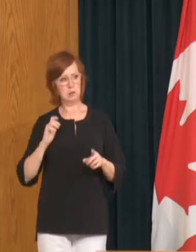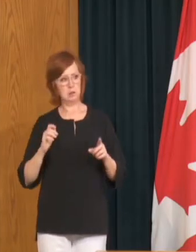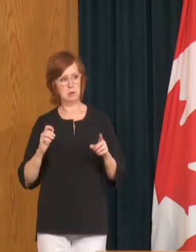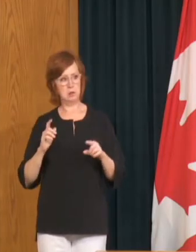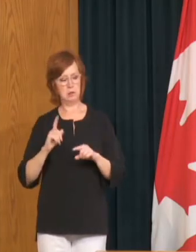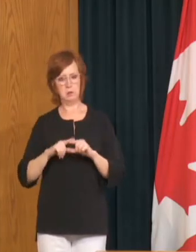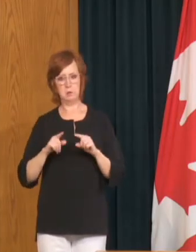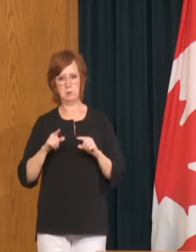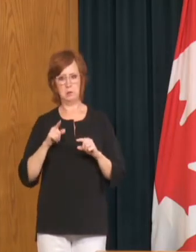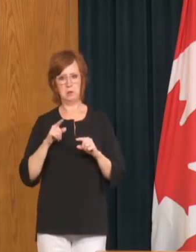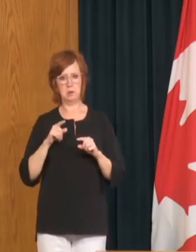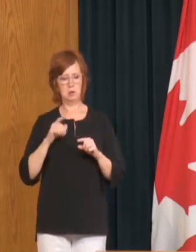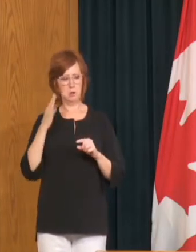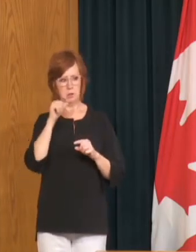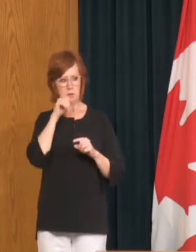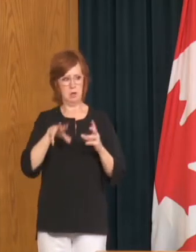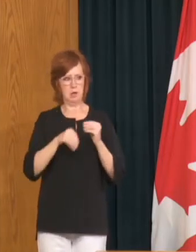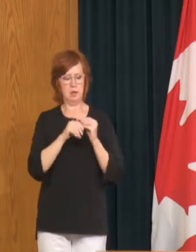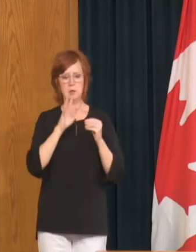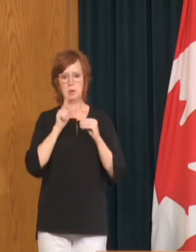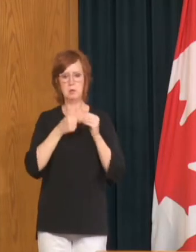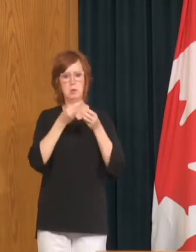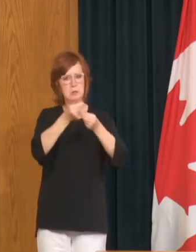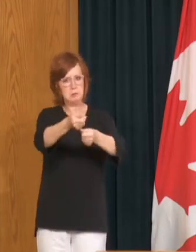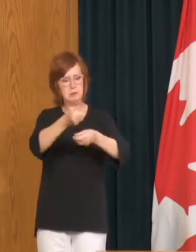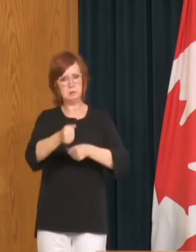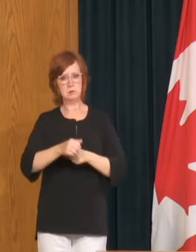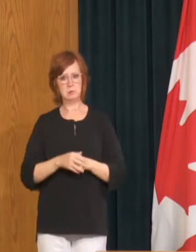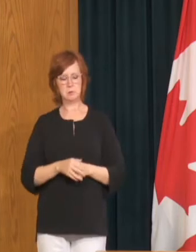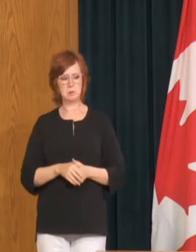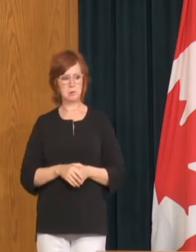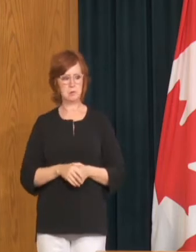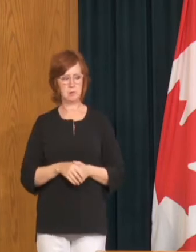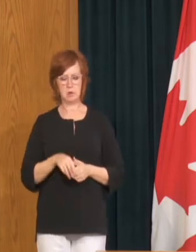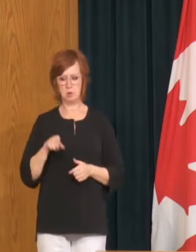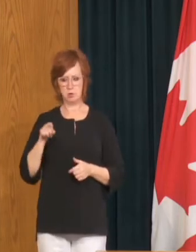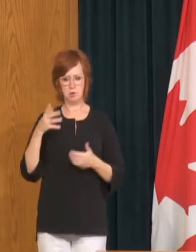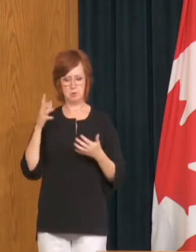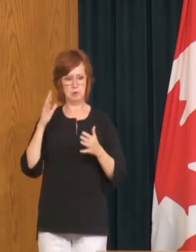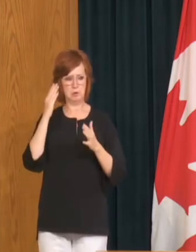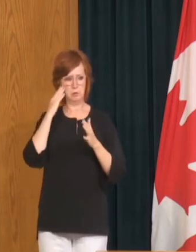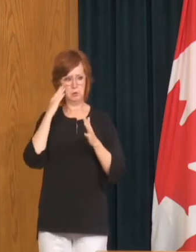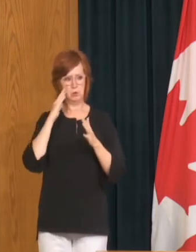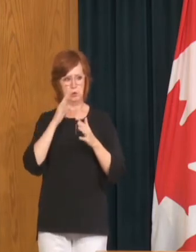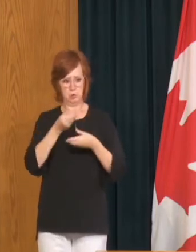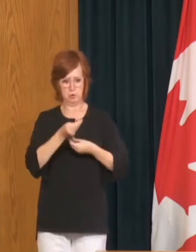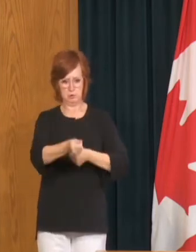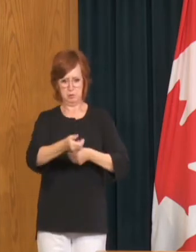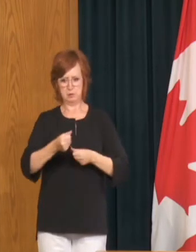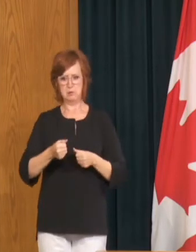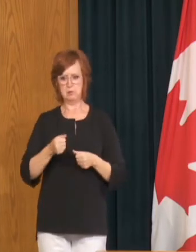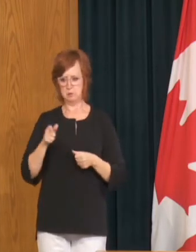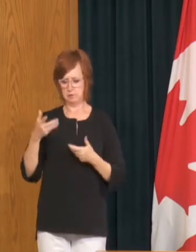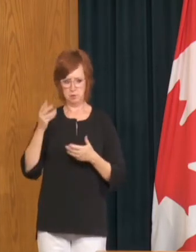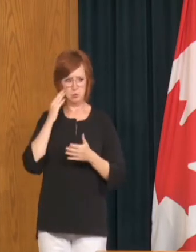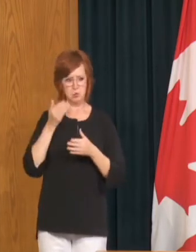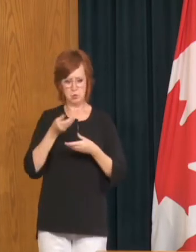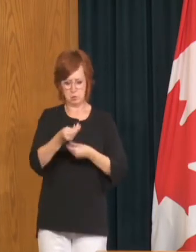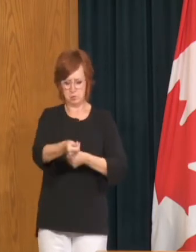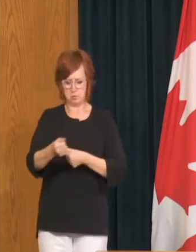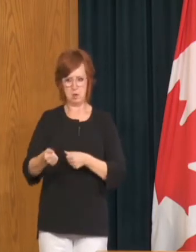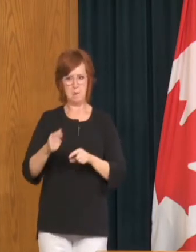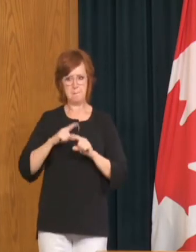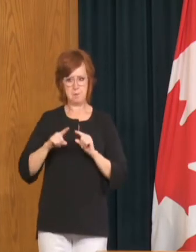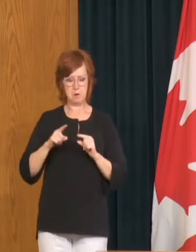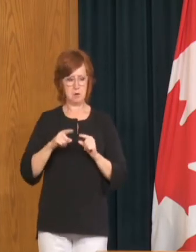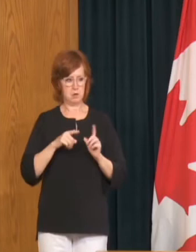You do know roughly what the annual expense increase is roughly, because you've been pretty consistent that way, actually, is government. What